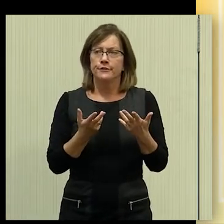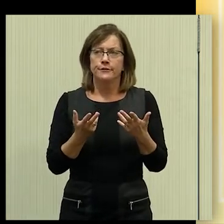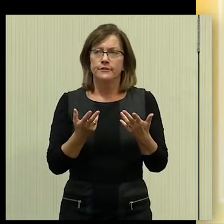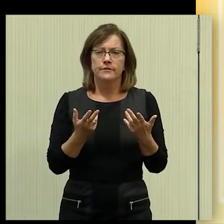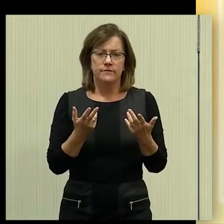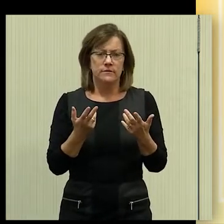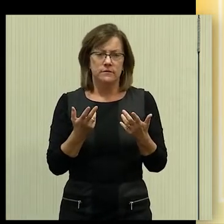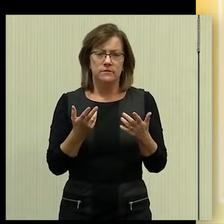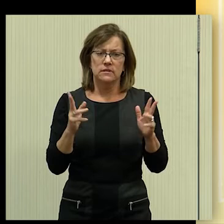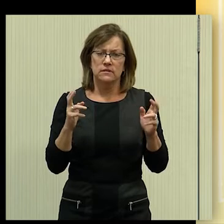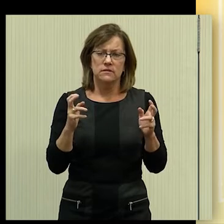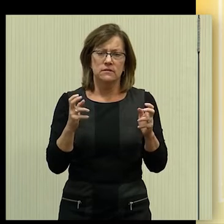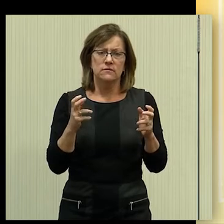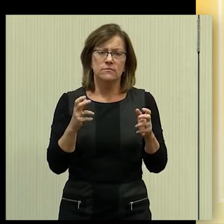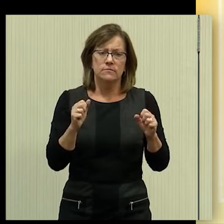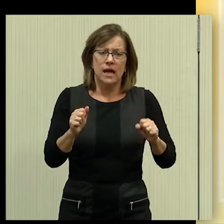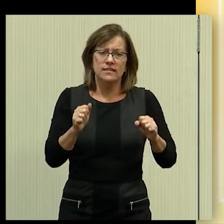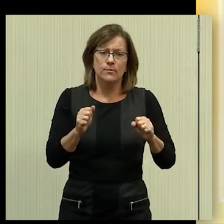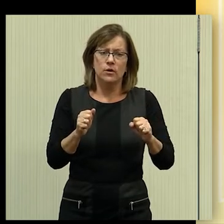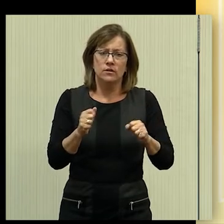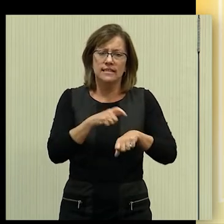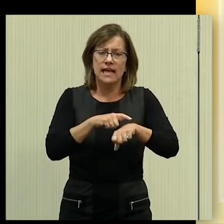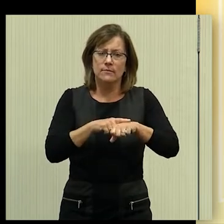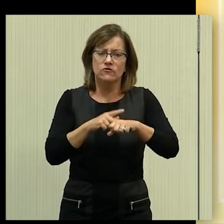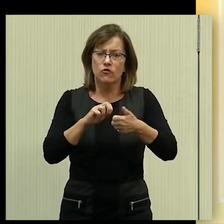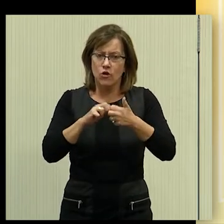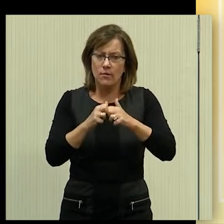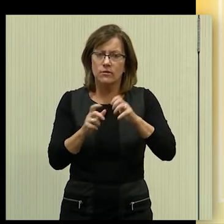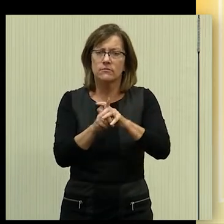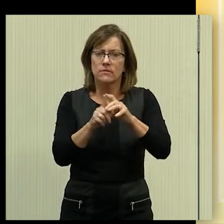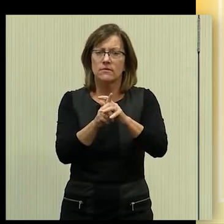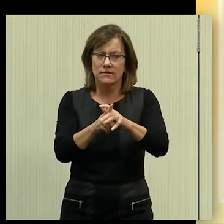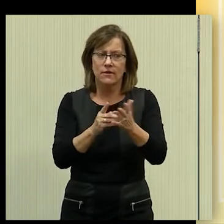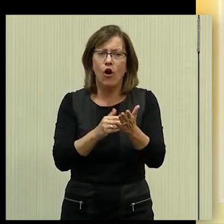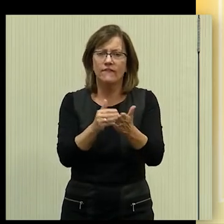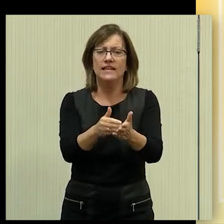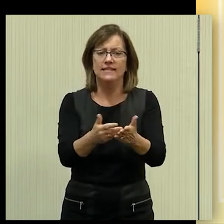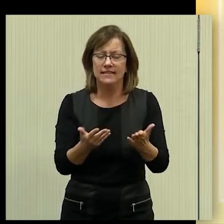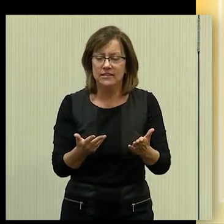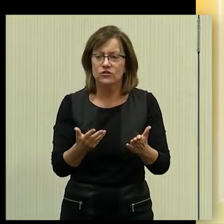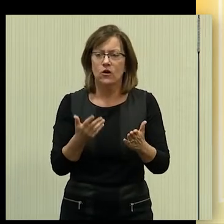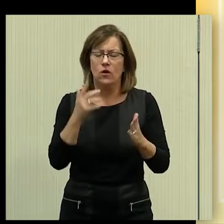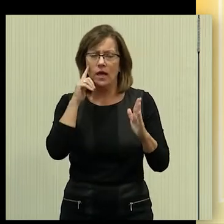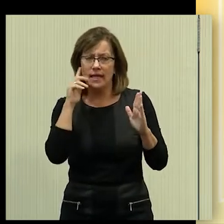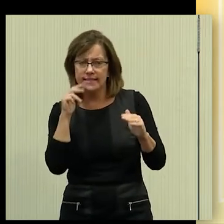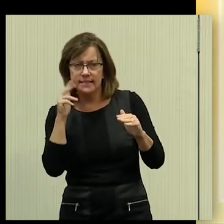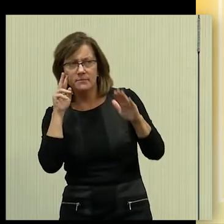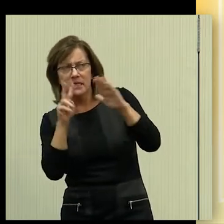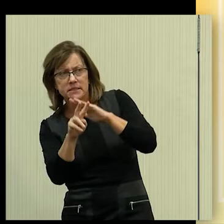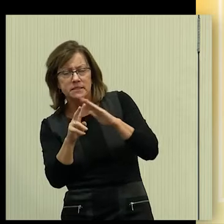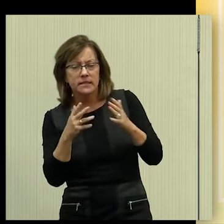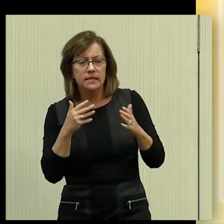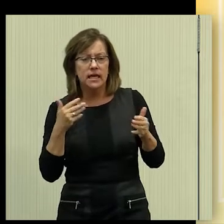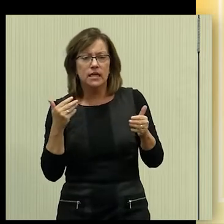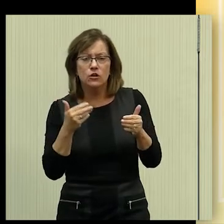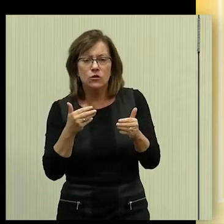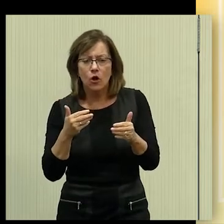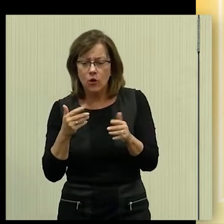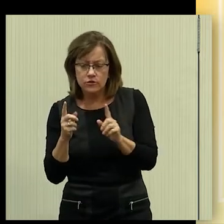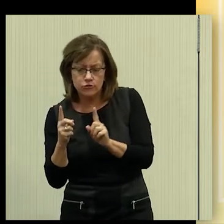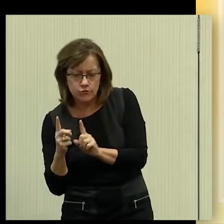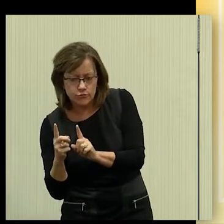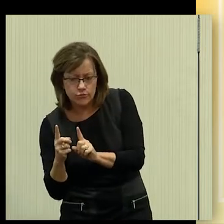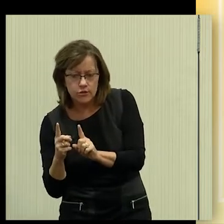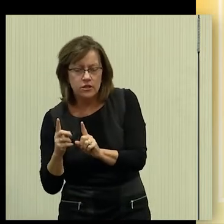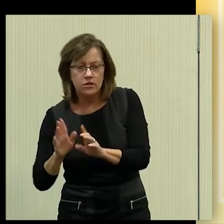red, hot button. Those are times where problems often arise. So anticipating them, getting close to children who you